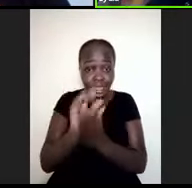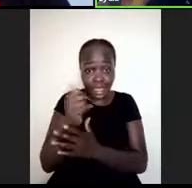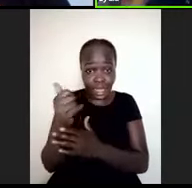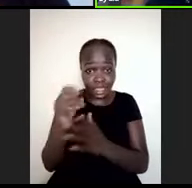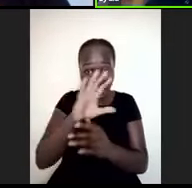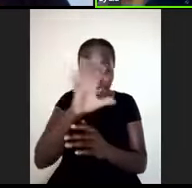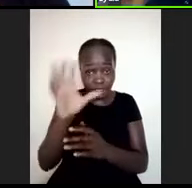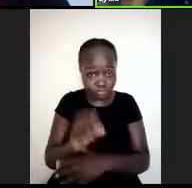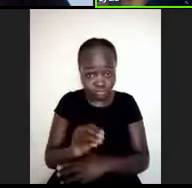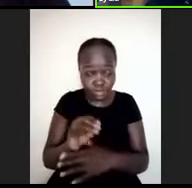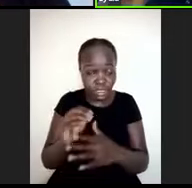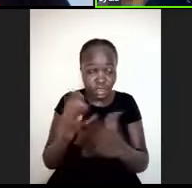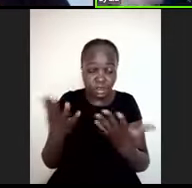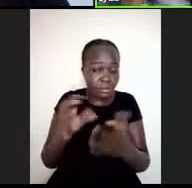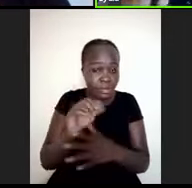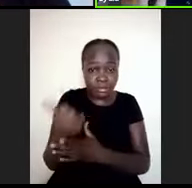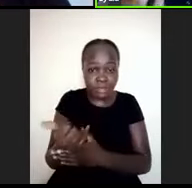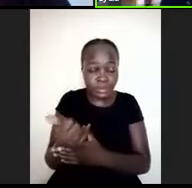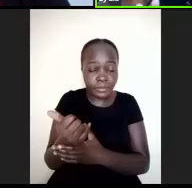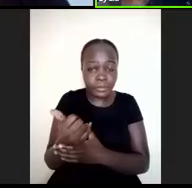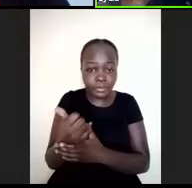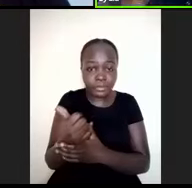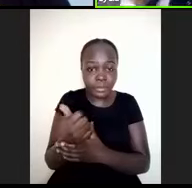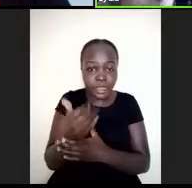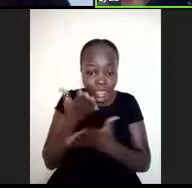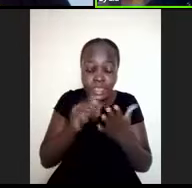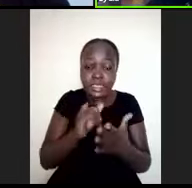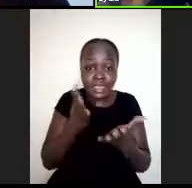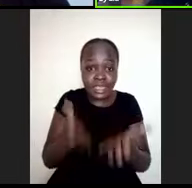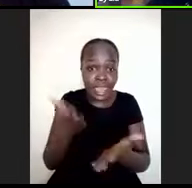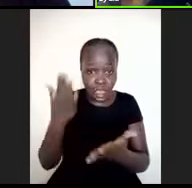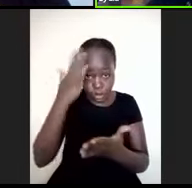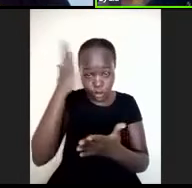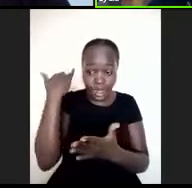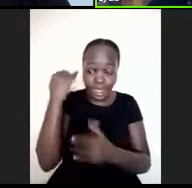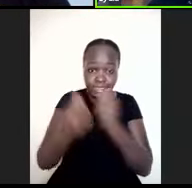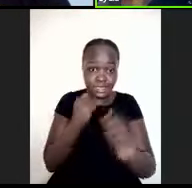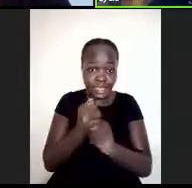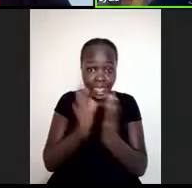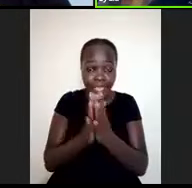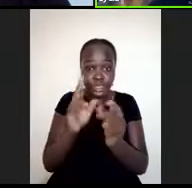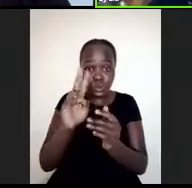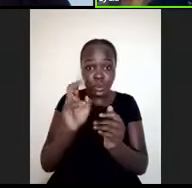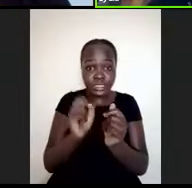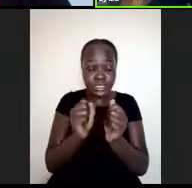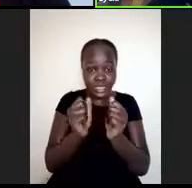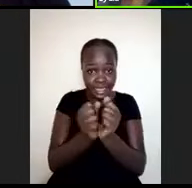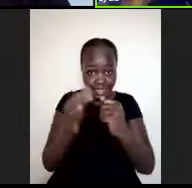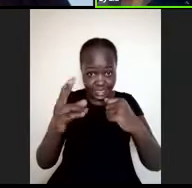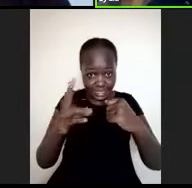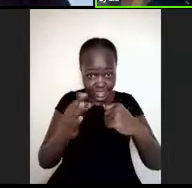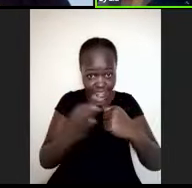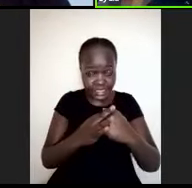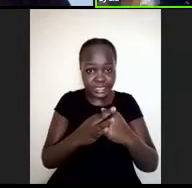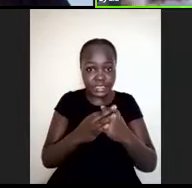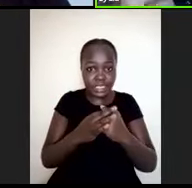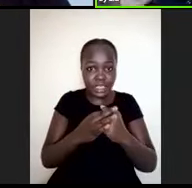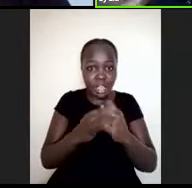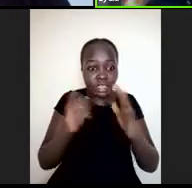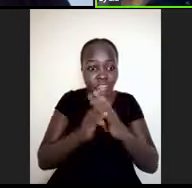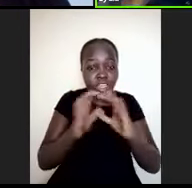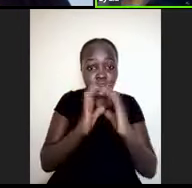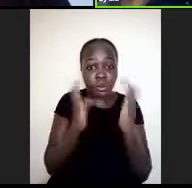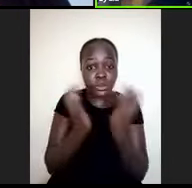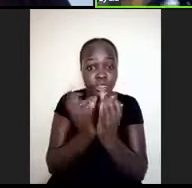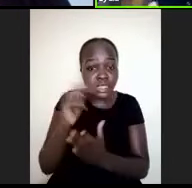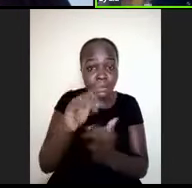here. We know even last year, and I think the year before, the LGBTQ community came out. and they were going to